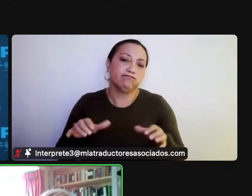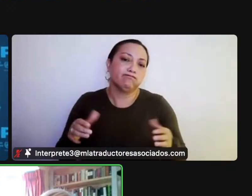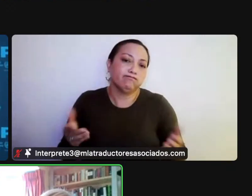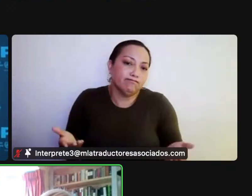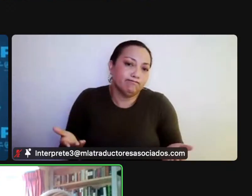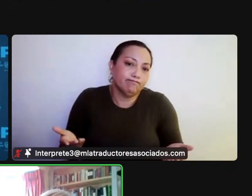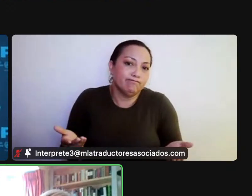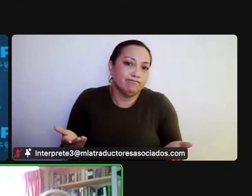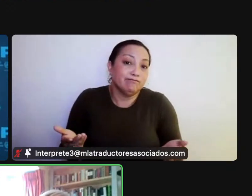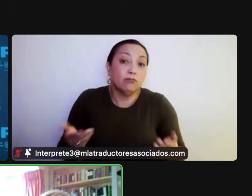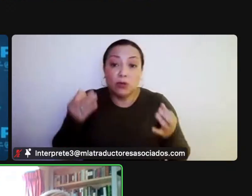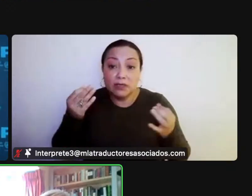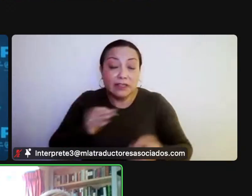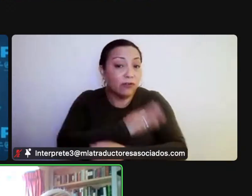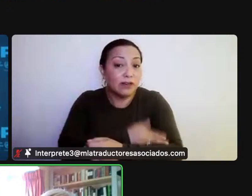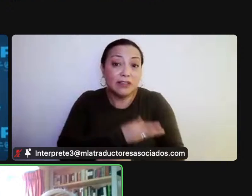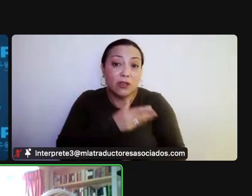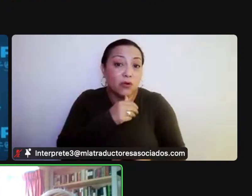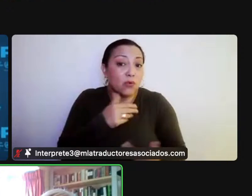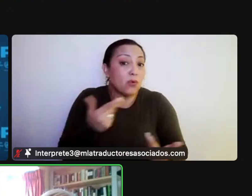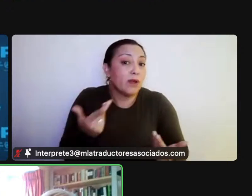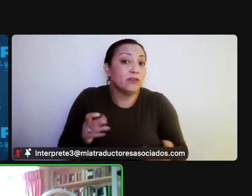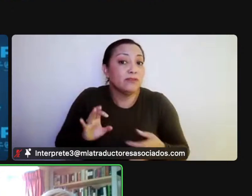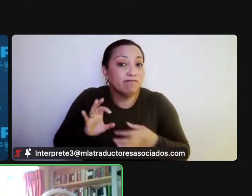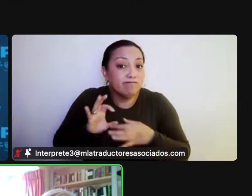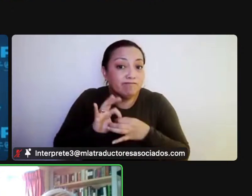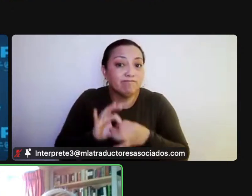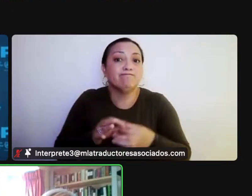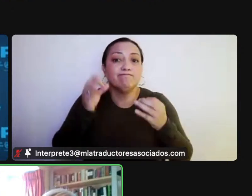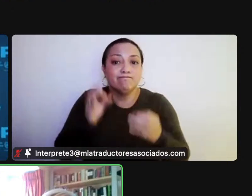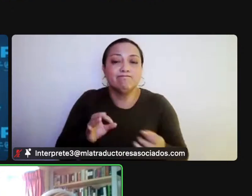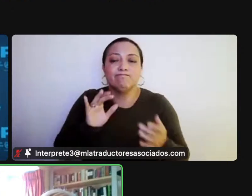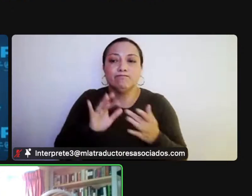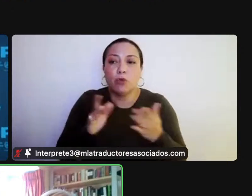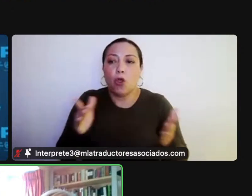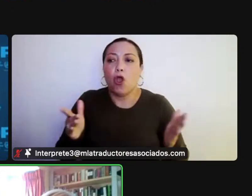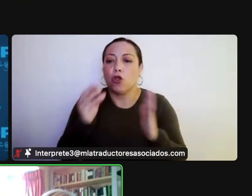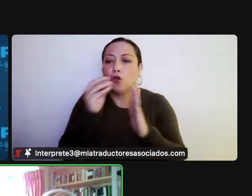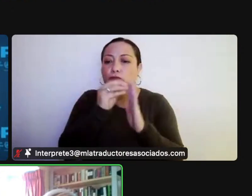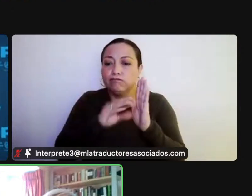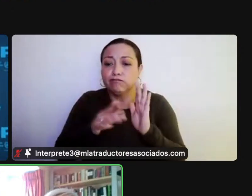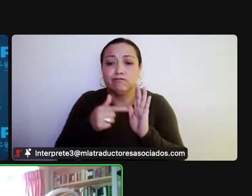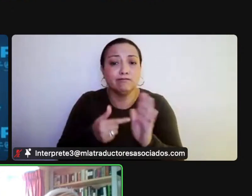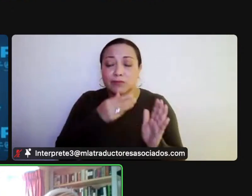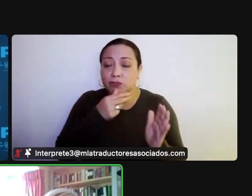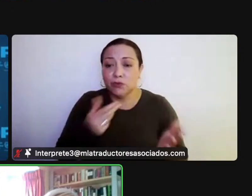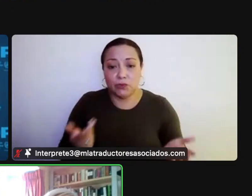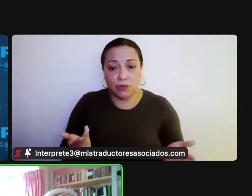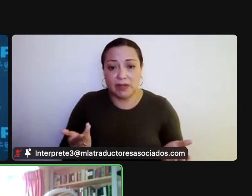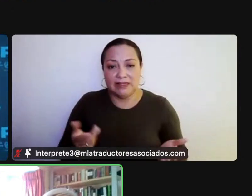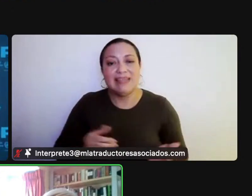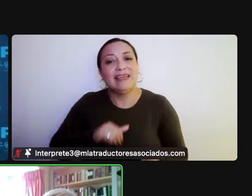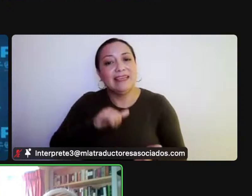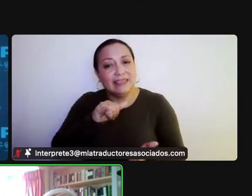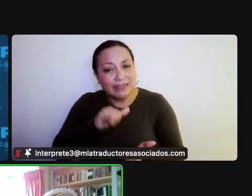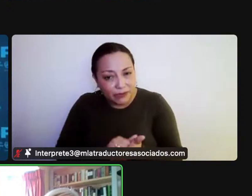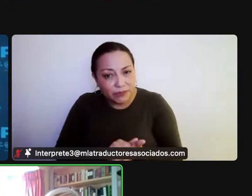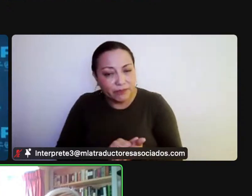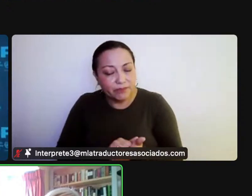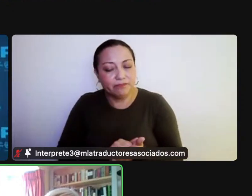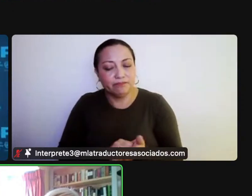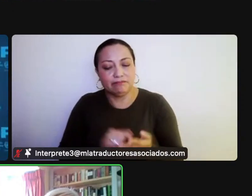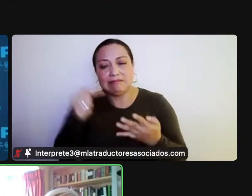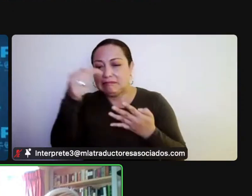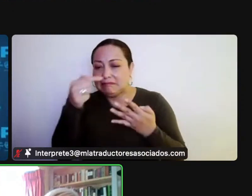fortified, because if there is not an adequate link with the policies, and this is one of the